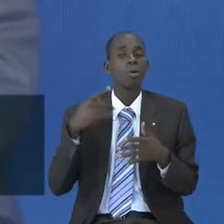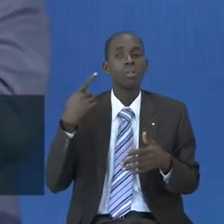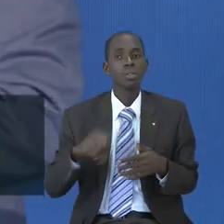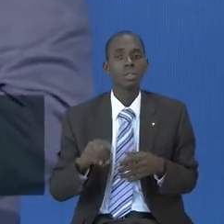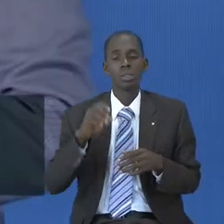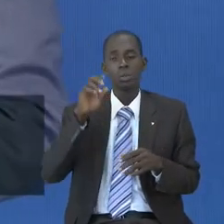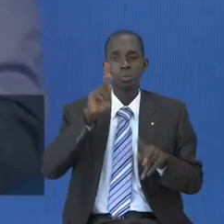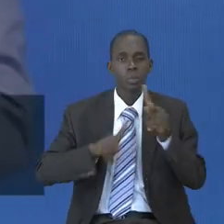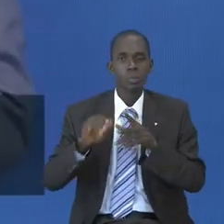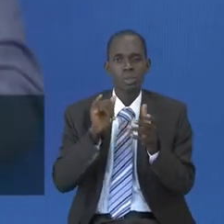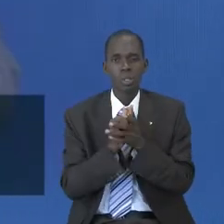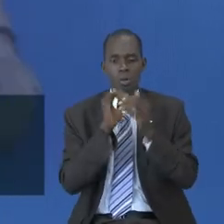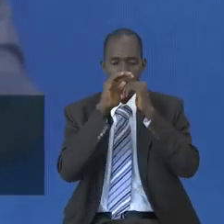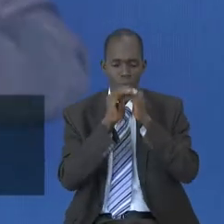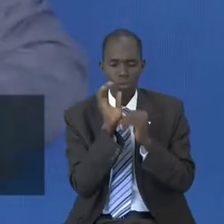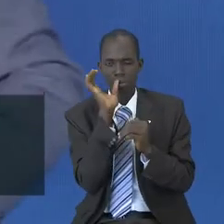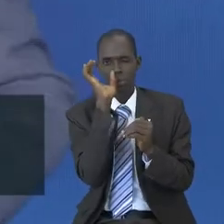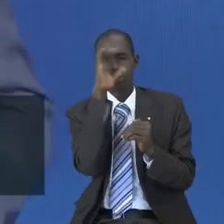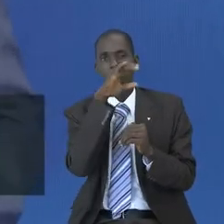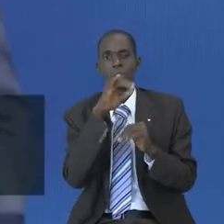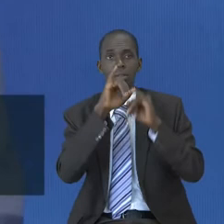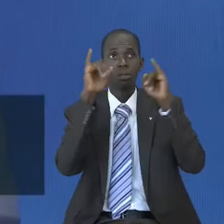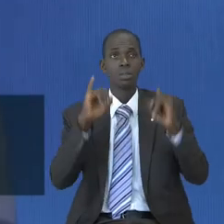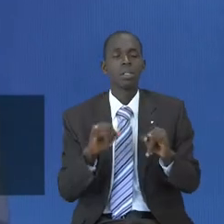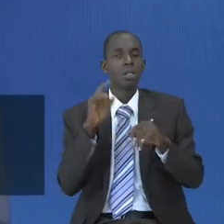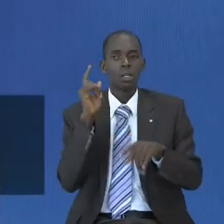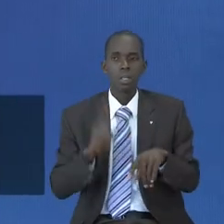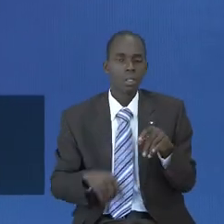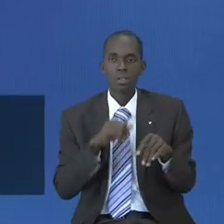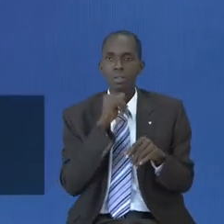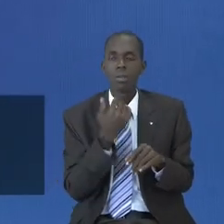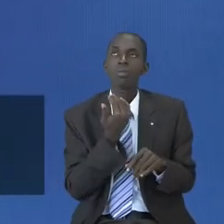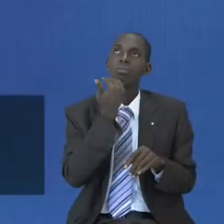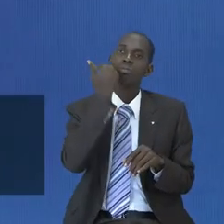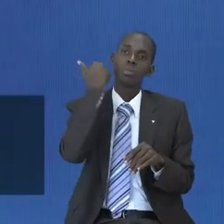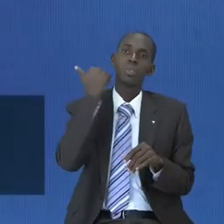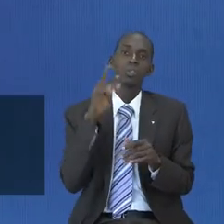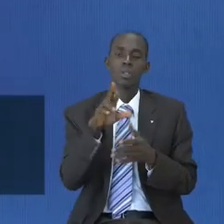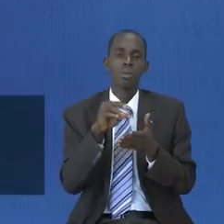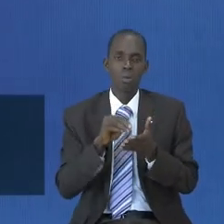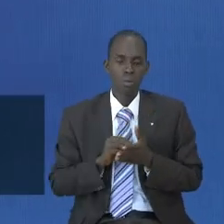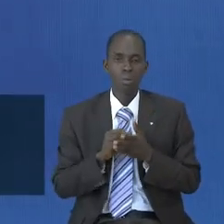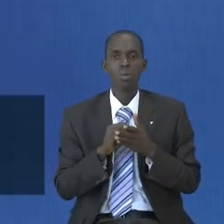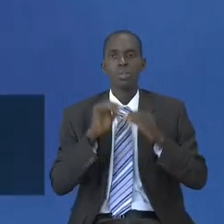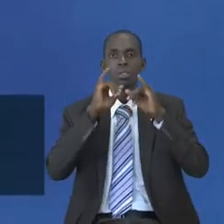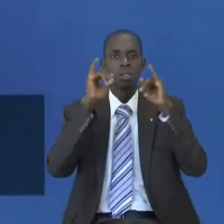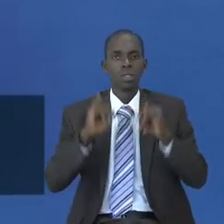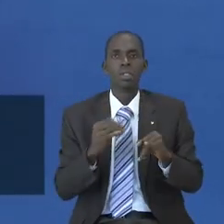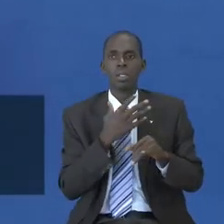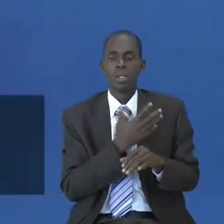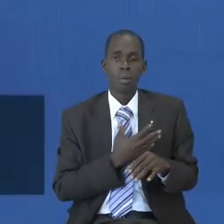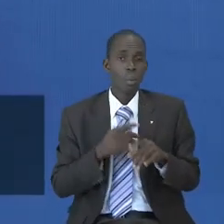worship strange gods, they cannot swallow their own idol and then be walking about.